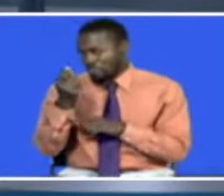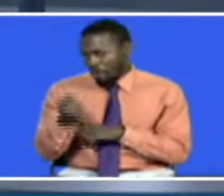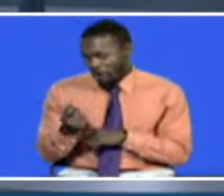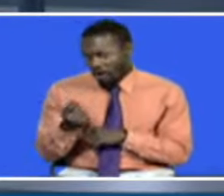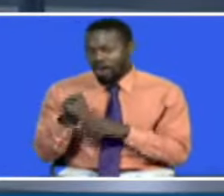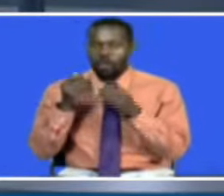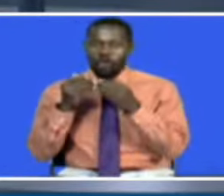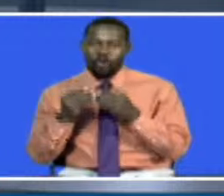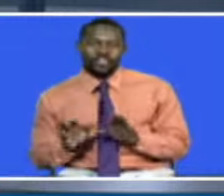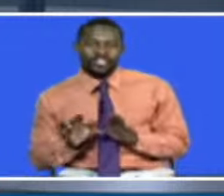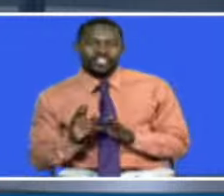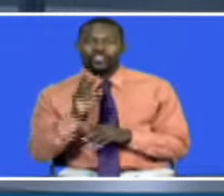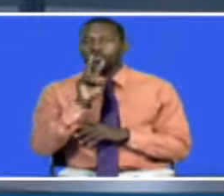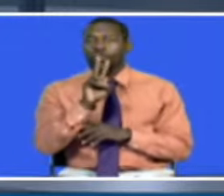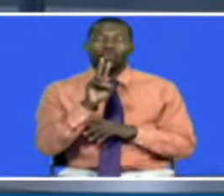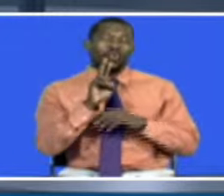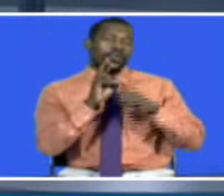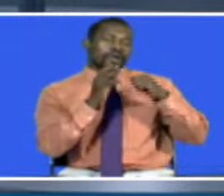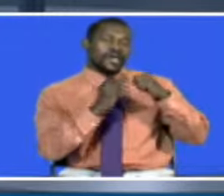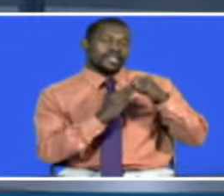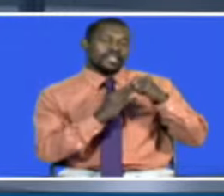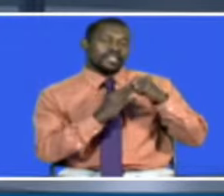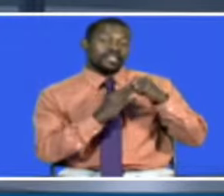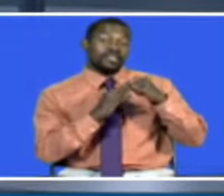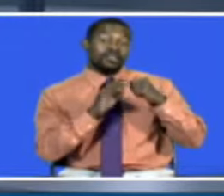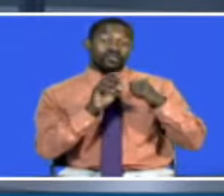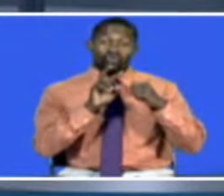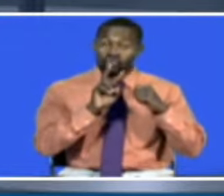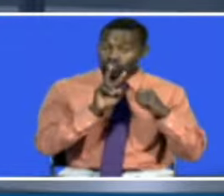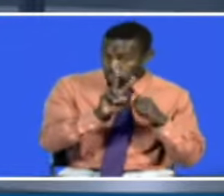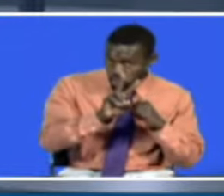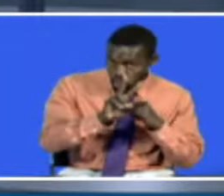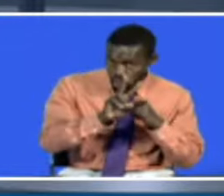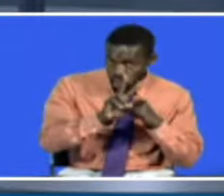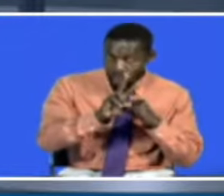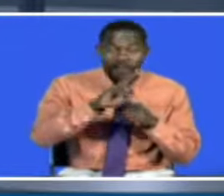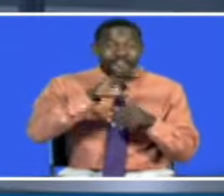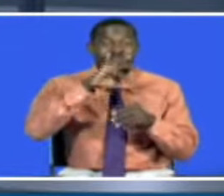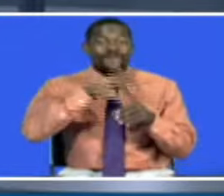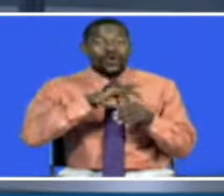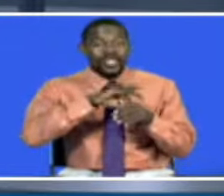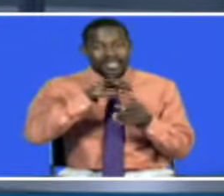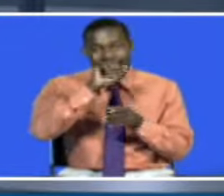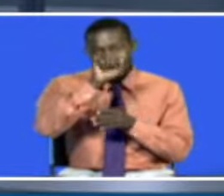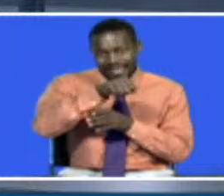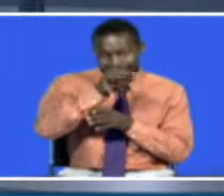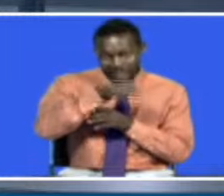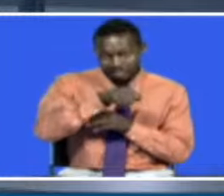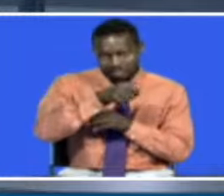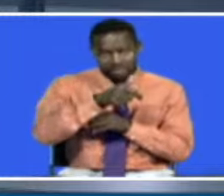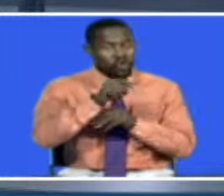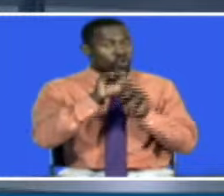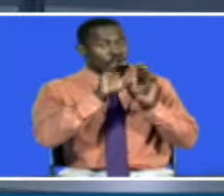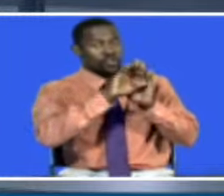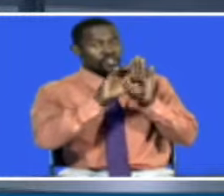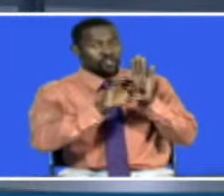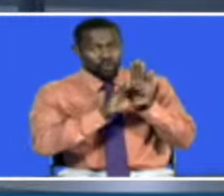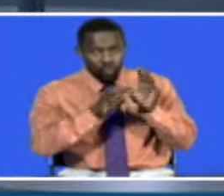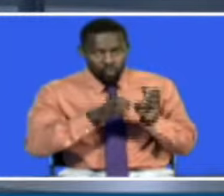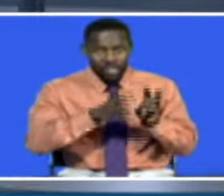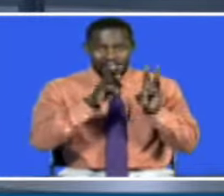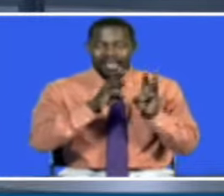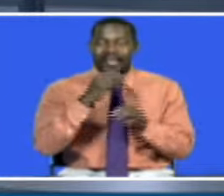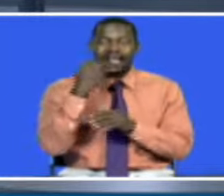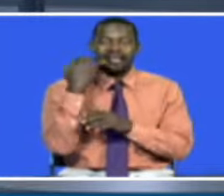loudly, 282, no less, kickstarting what could be a constitutional moment. Rigathi Gachagua's